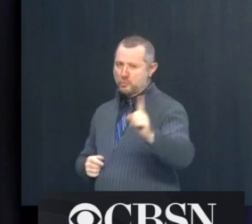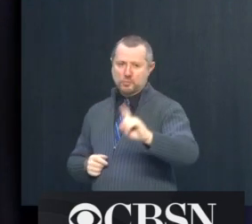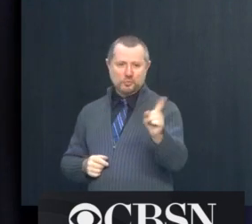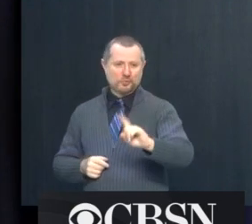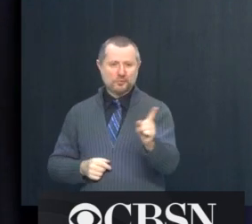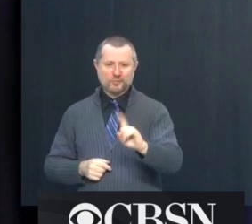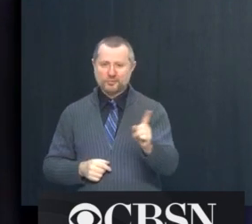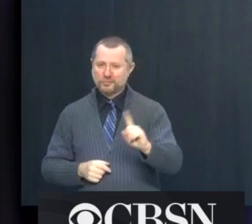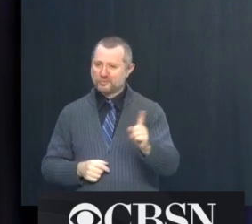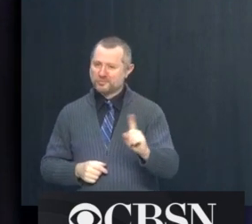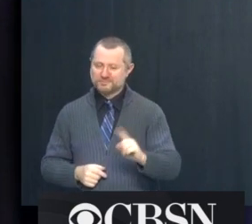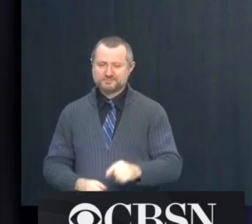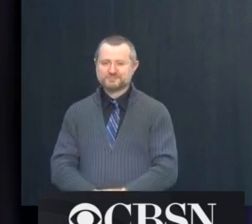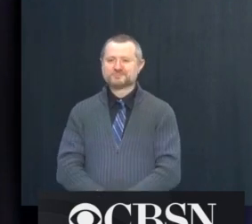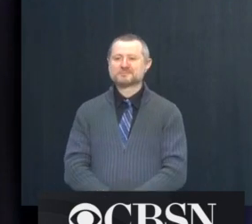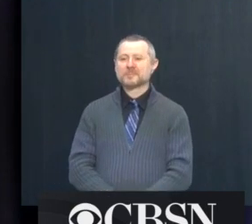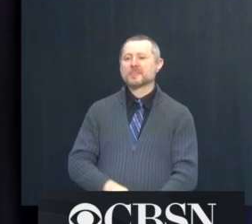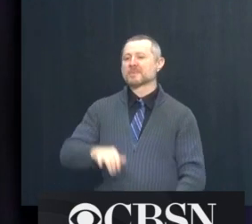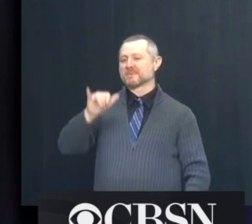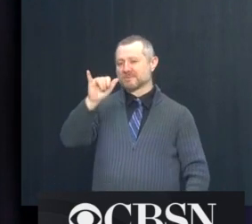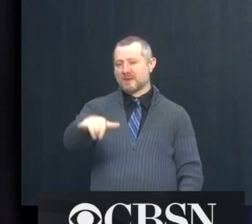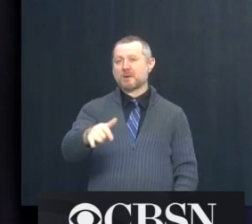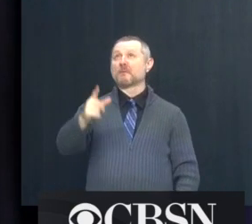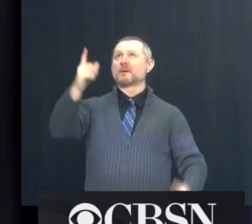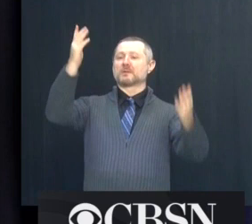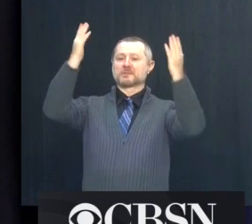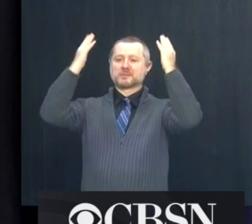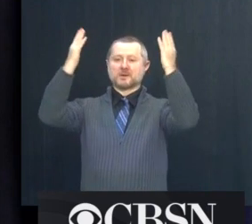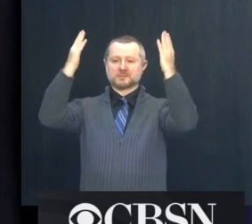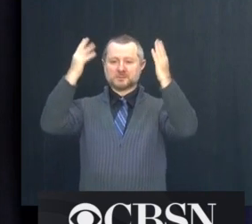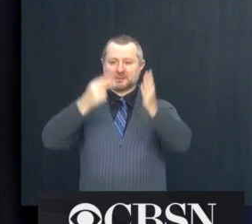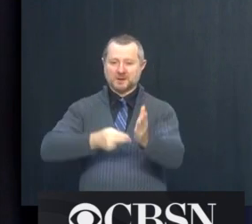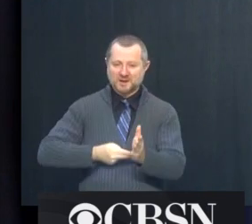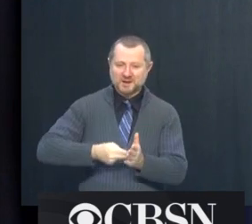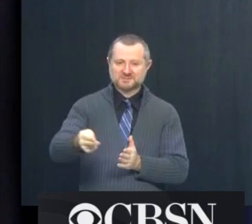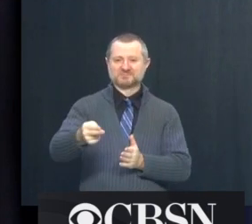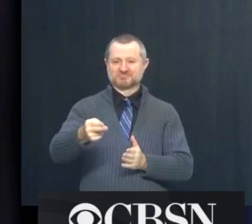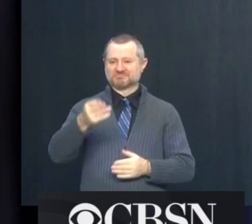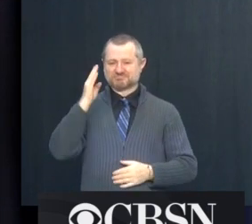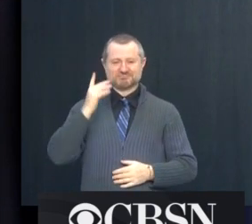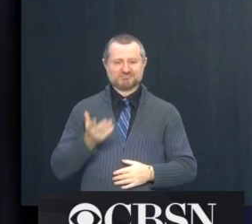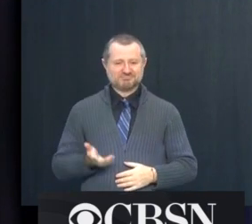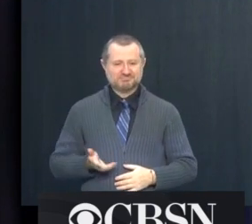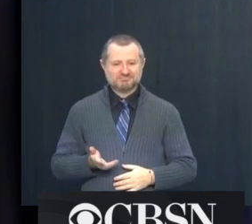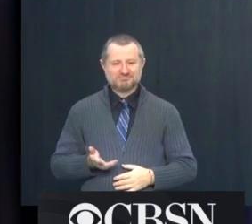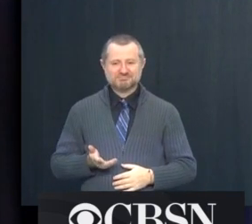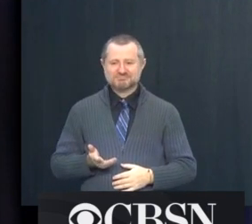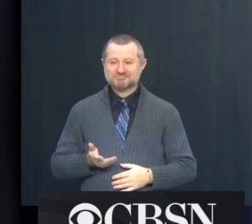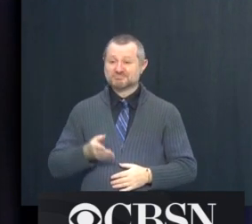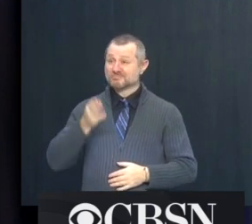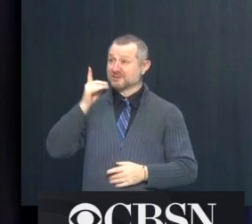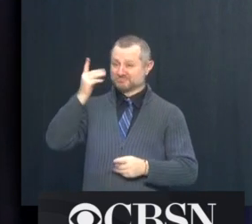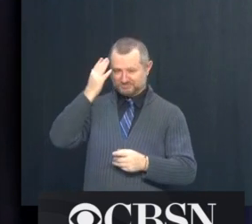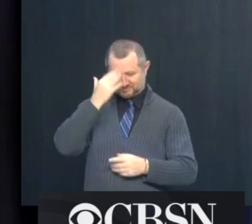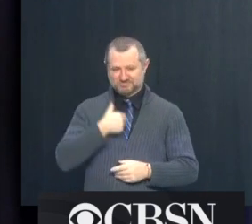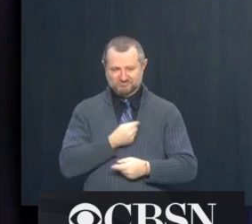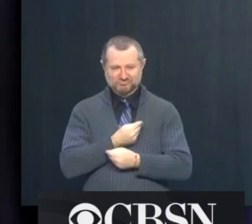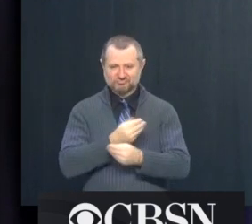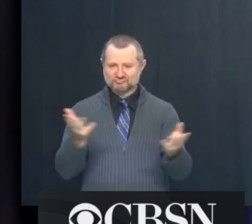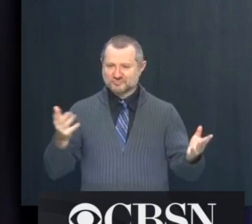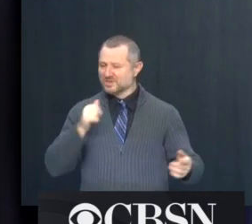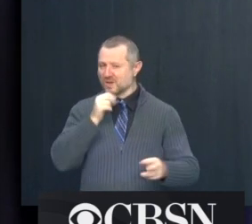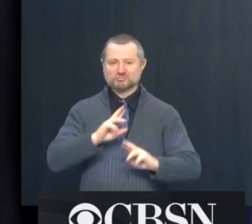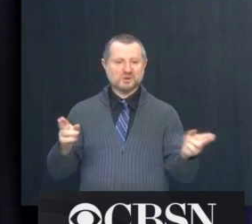is God's honest truth as I know it. And what worked in